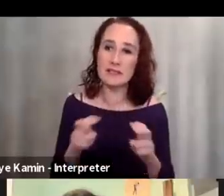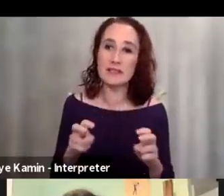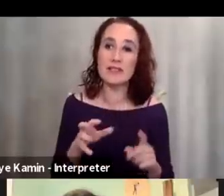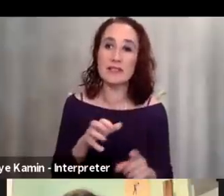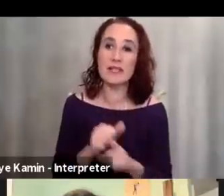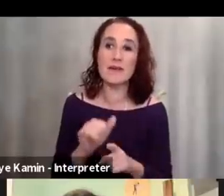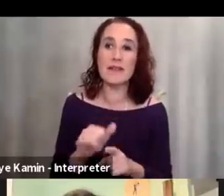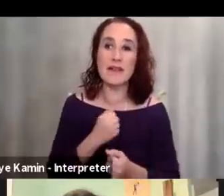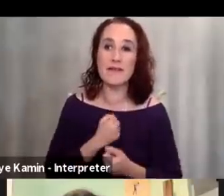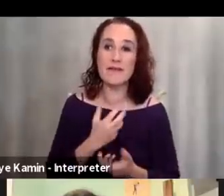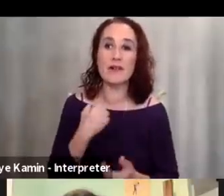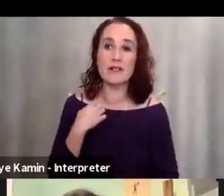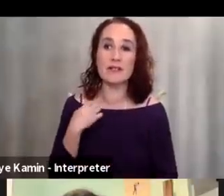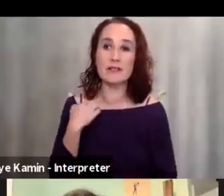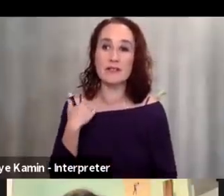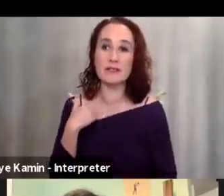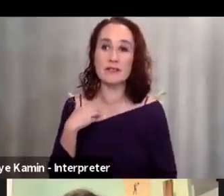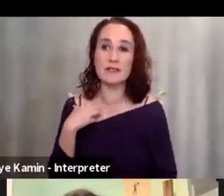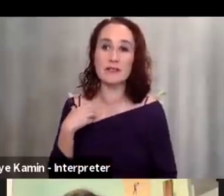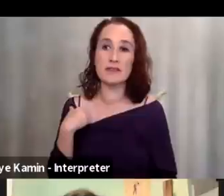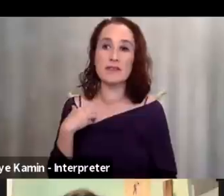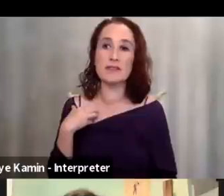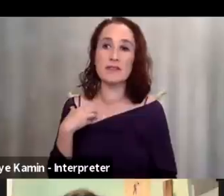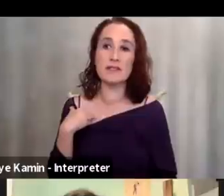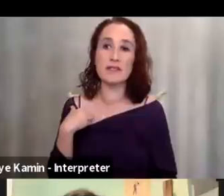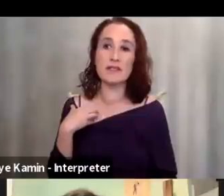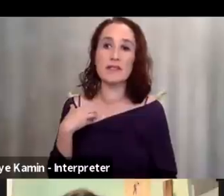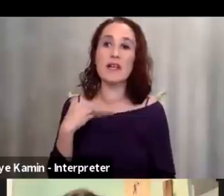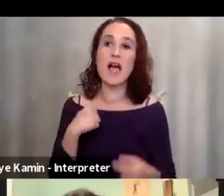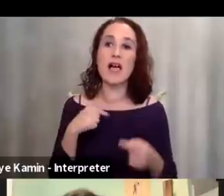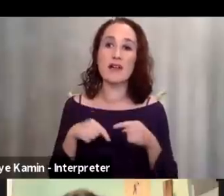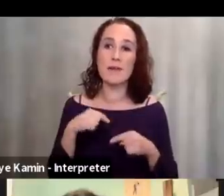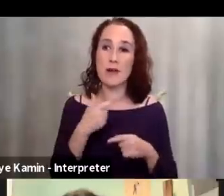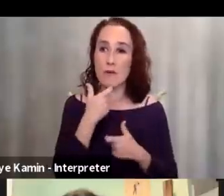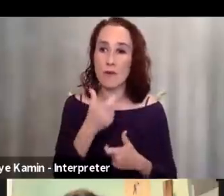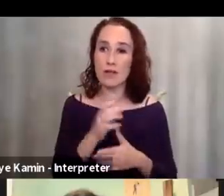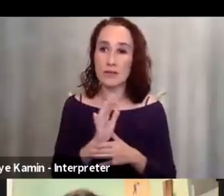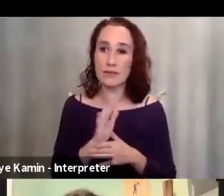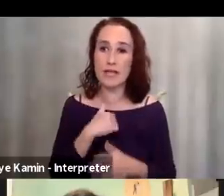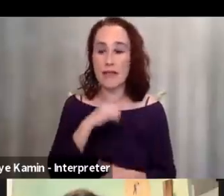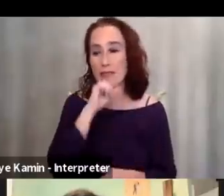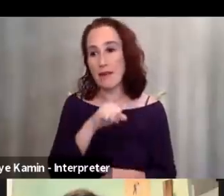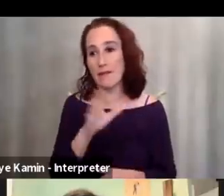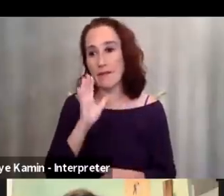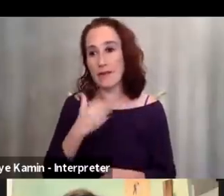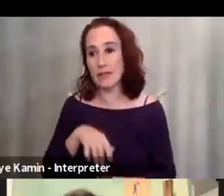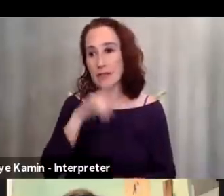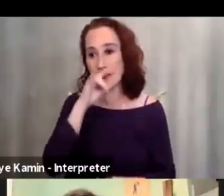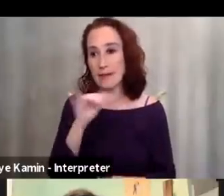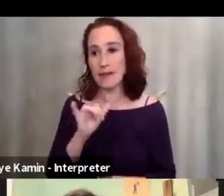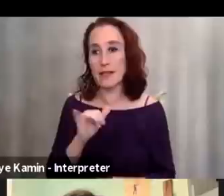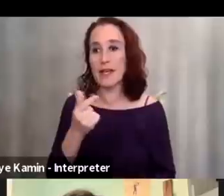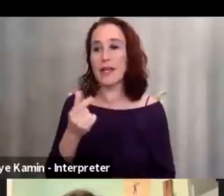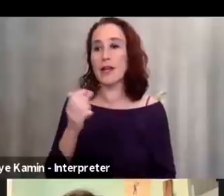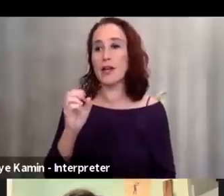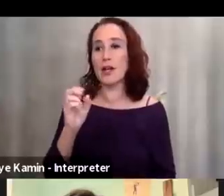voice of what I'm trying to do, is I go back and I watch some of the films I loved when I was a kid. Something like The